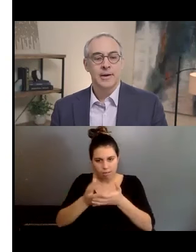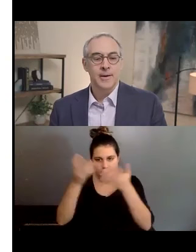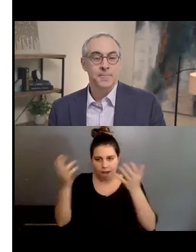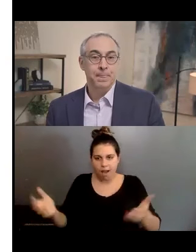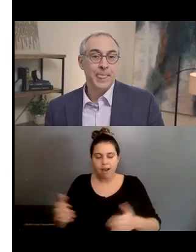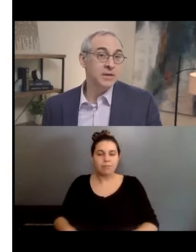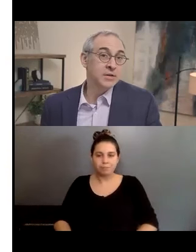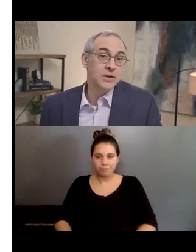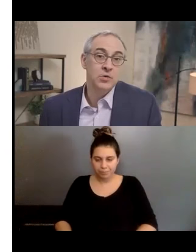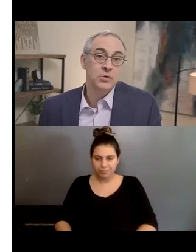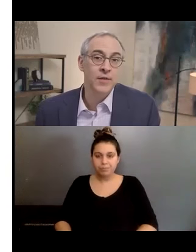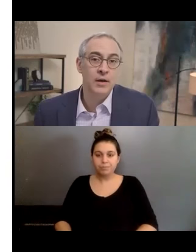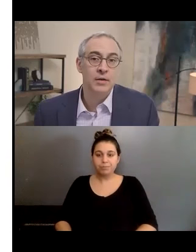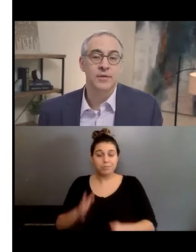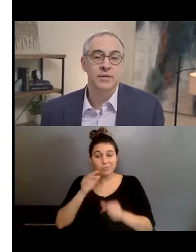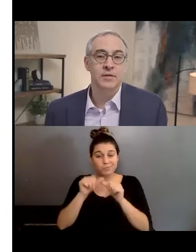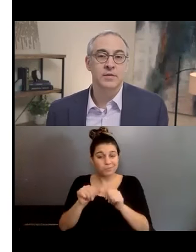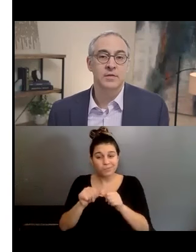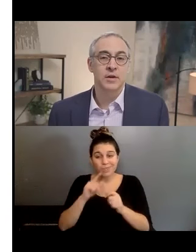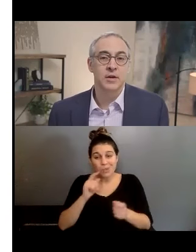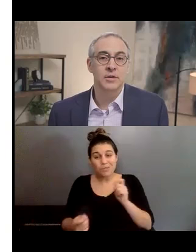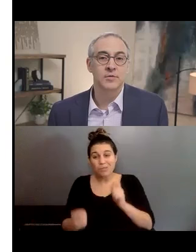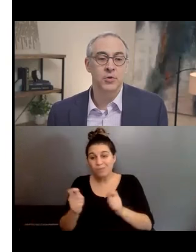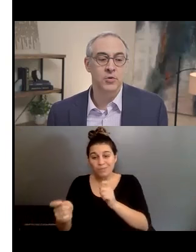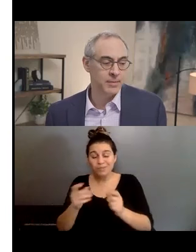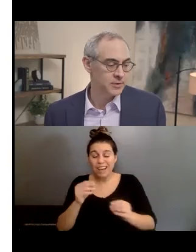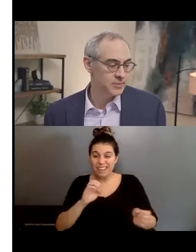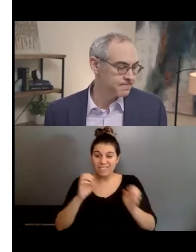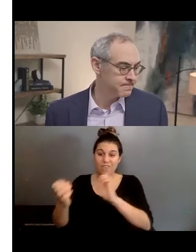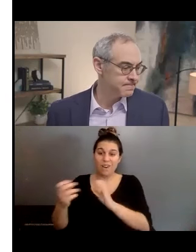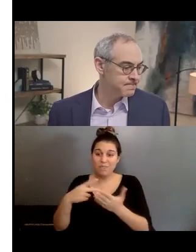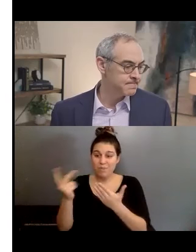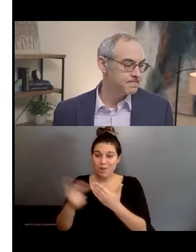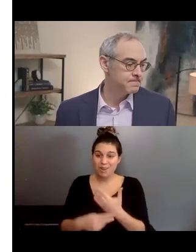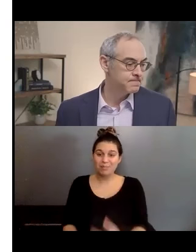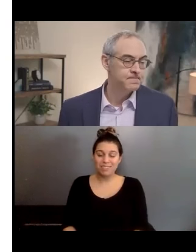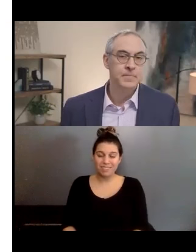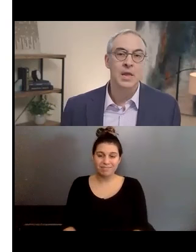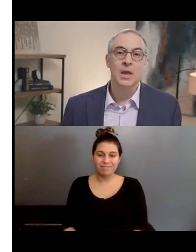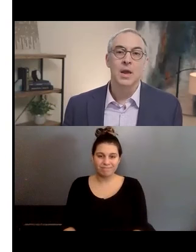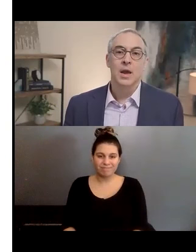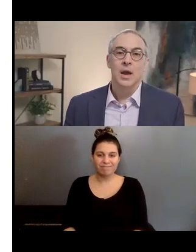and continue to evolve these programs.